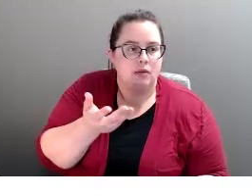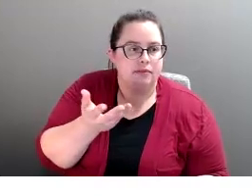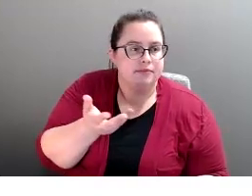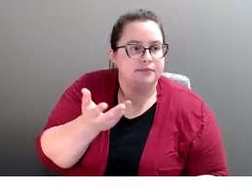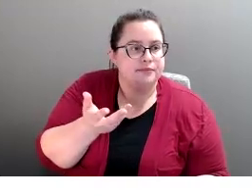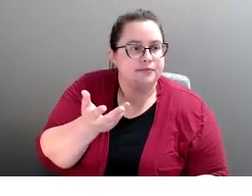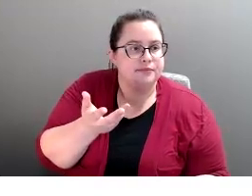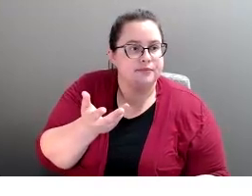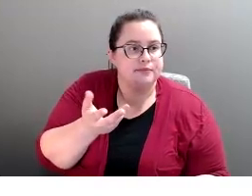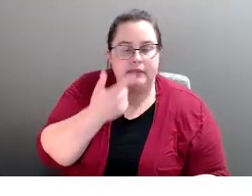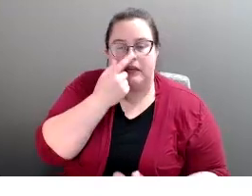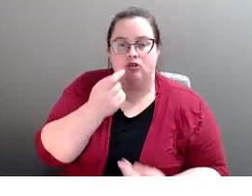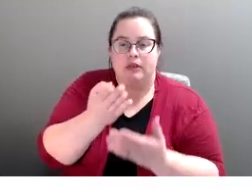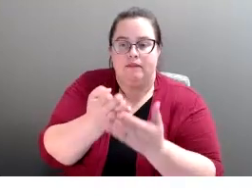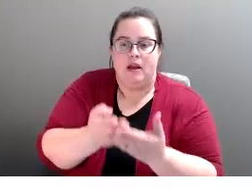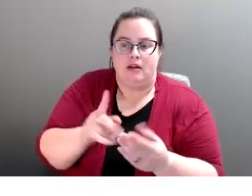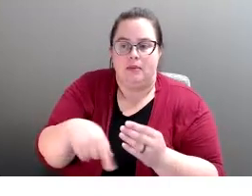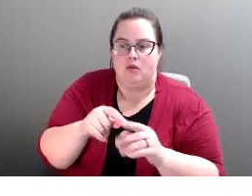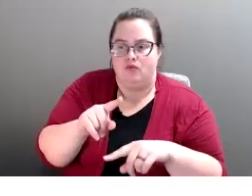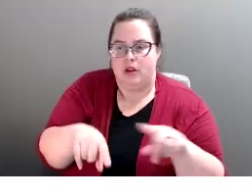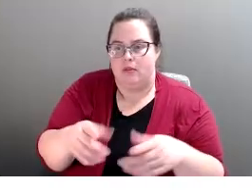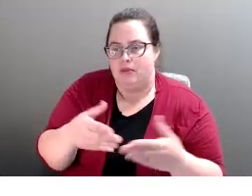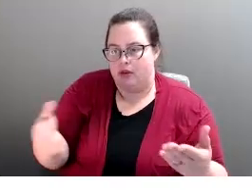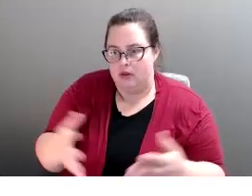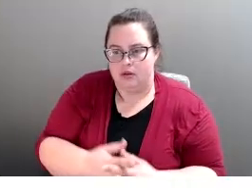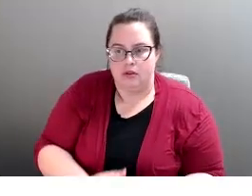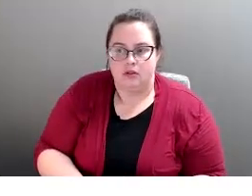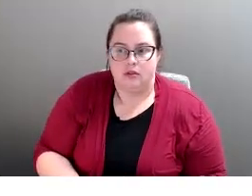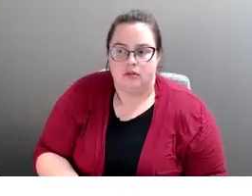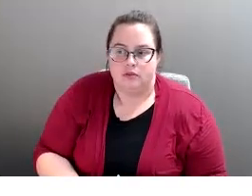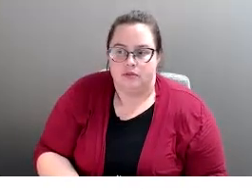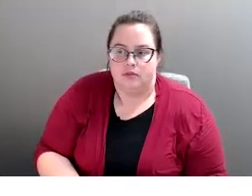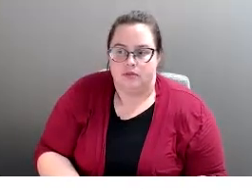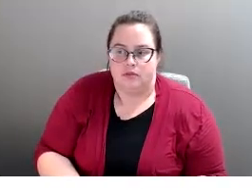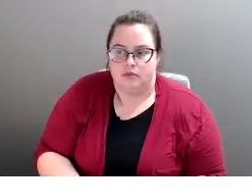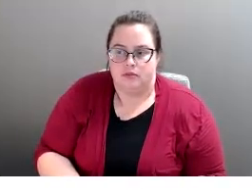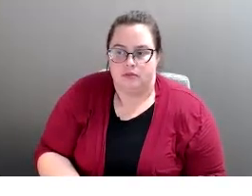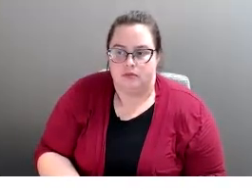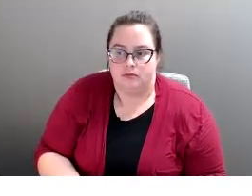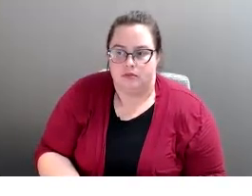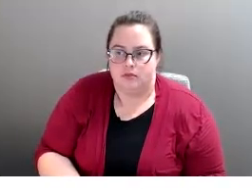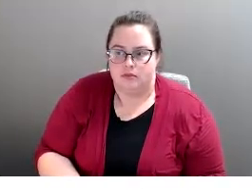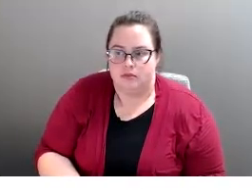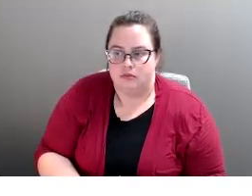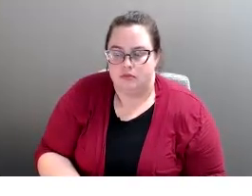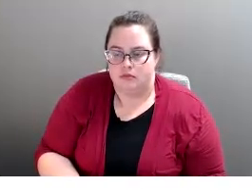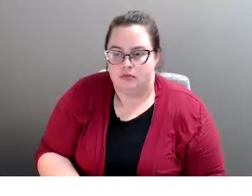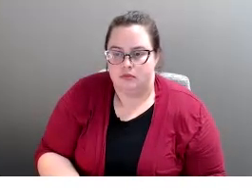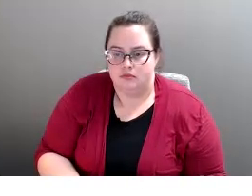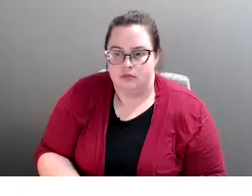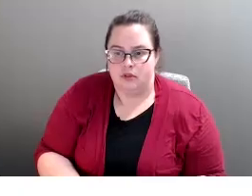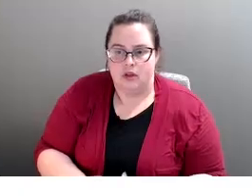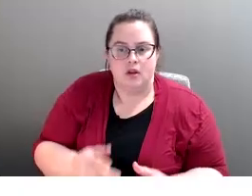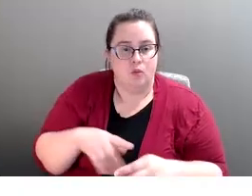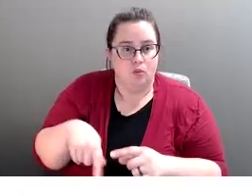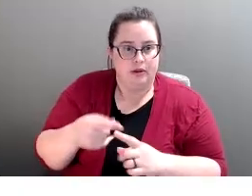just a little interesting fact about random things, right? And then, once you're done, I don't know, thank you, thanks, whatever